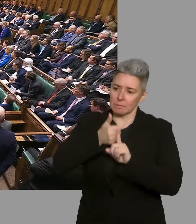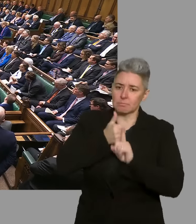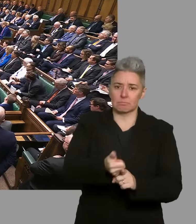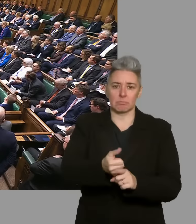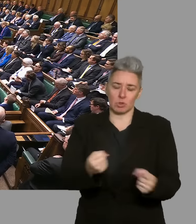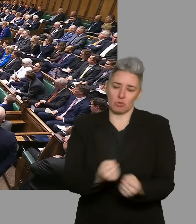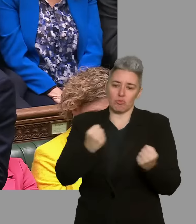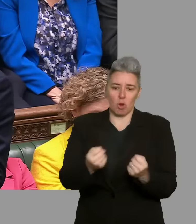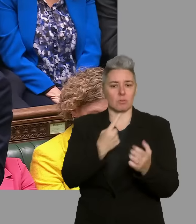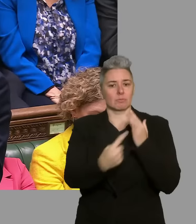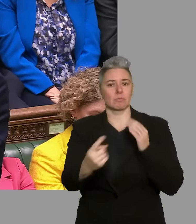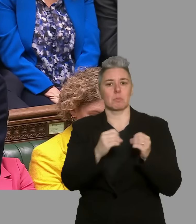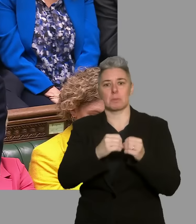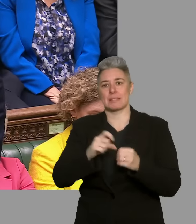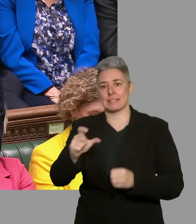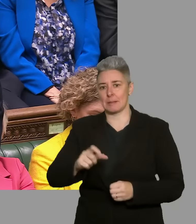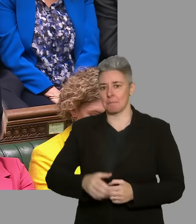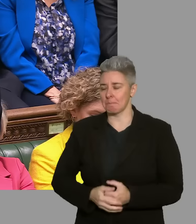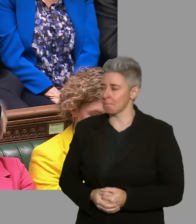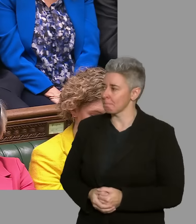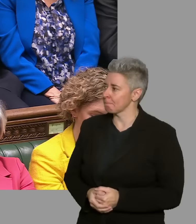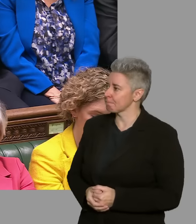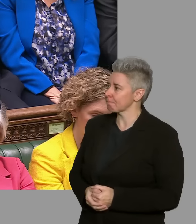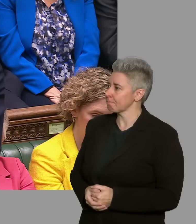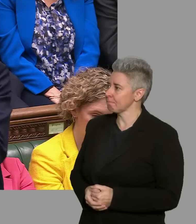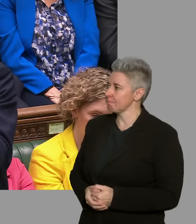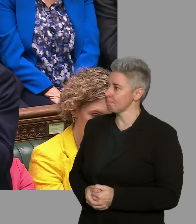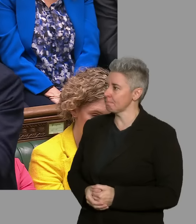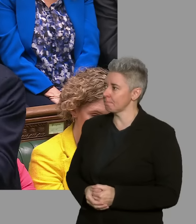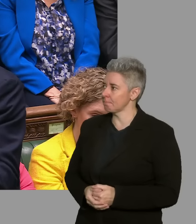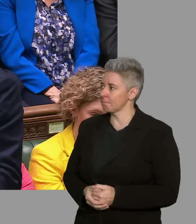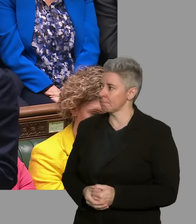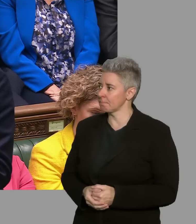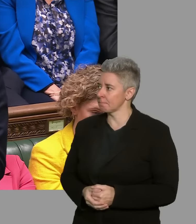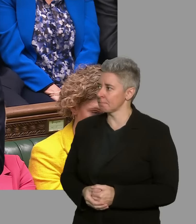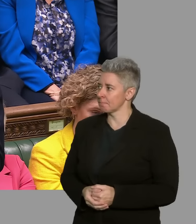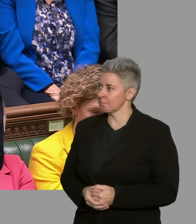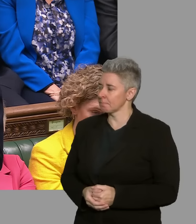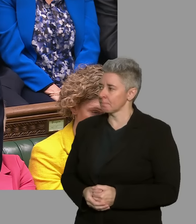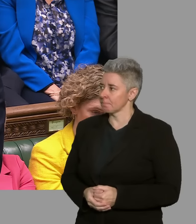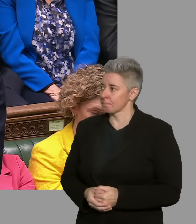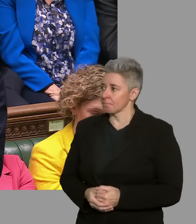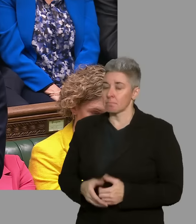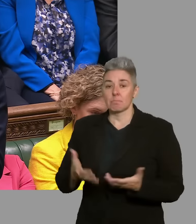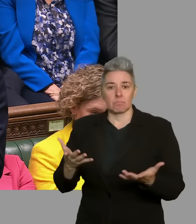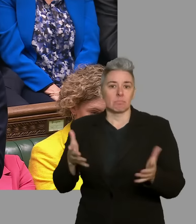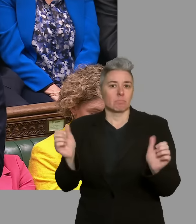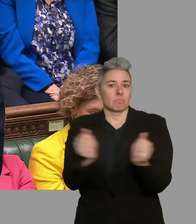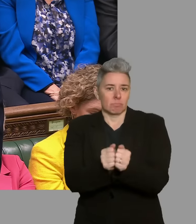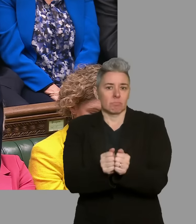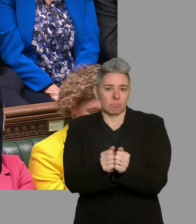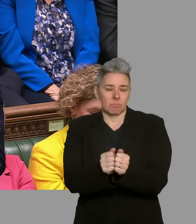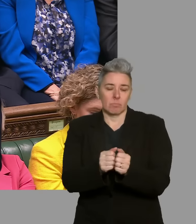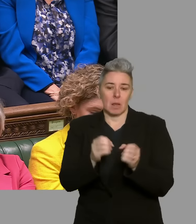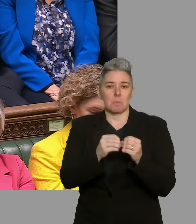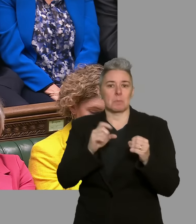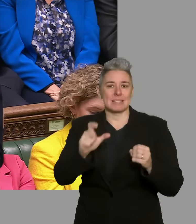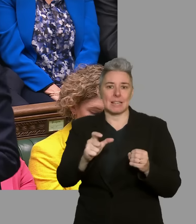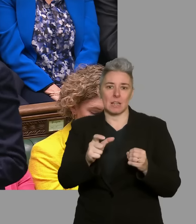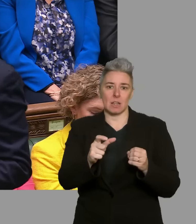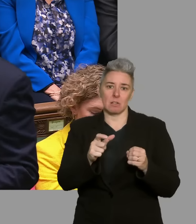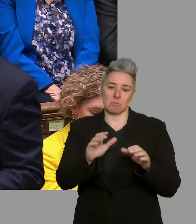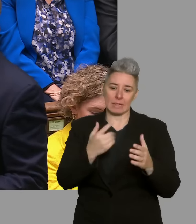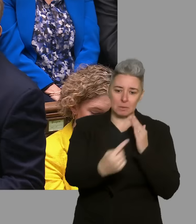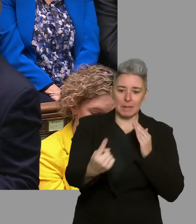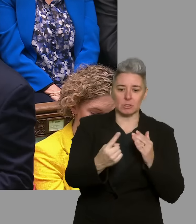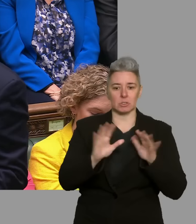BBC's independence and impartiality are absolutely crucial. That's why we must stop President Trump from undermining them. But President